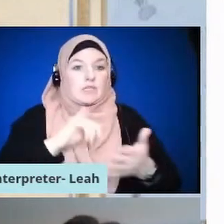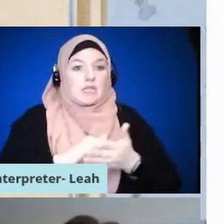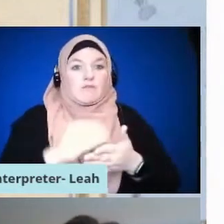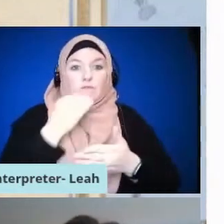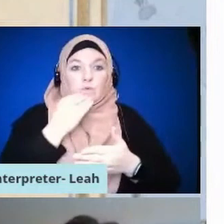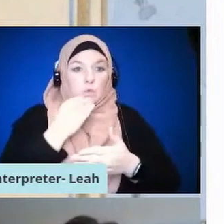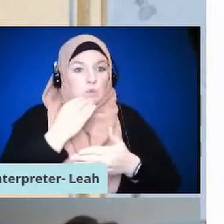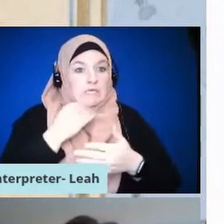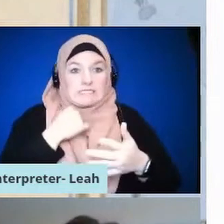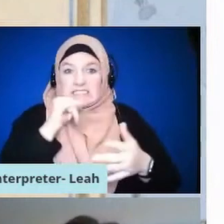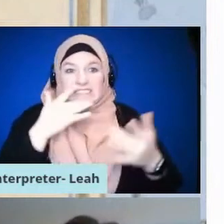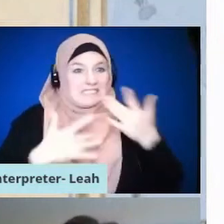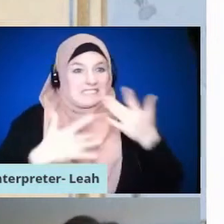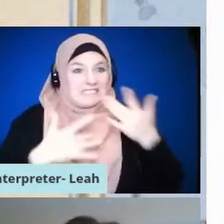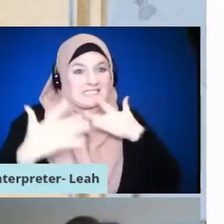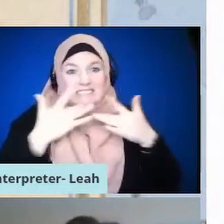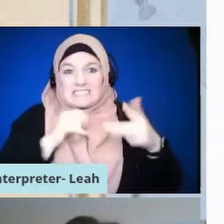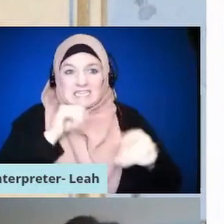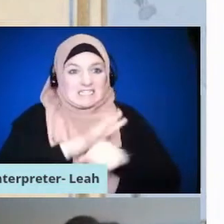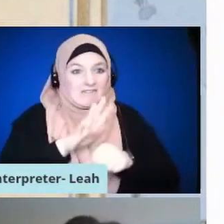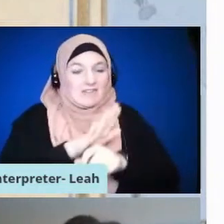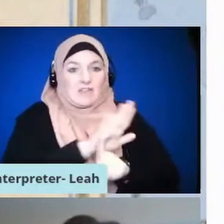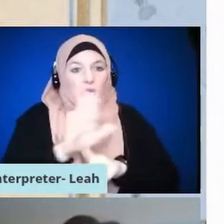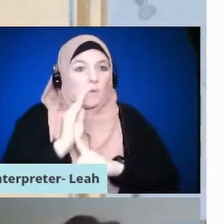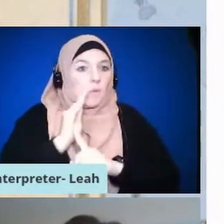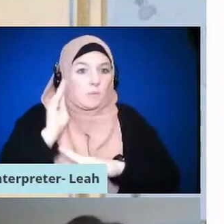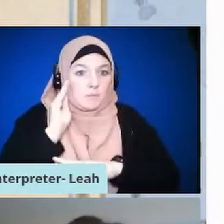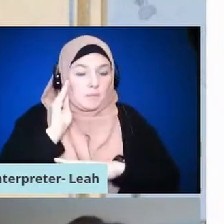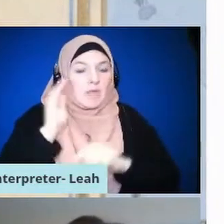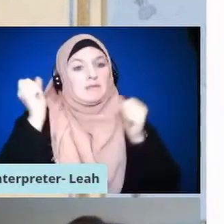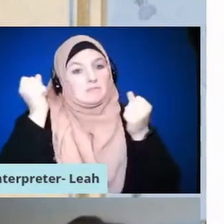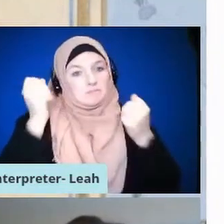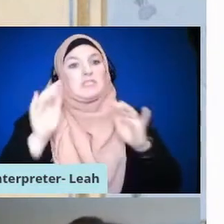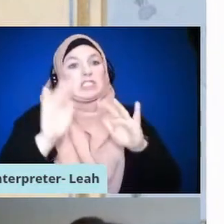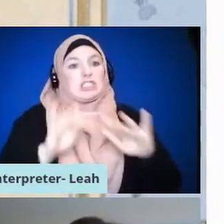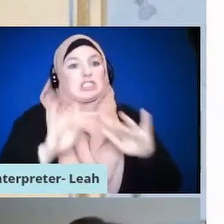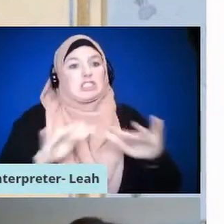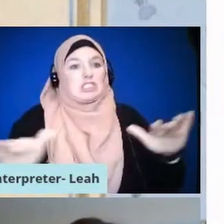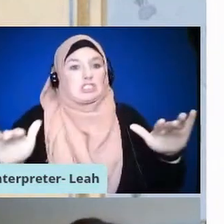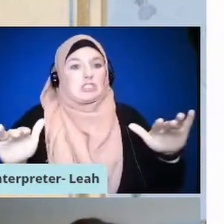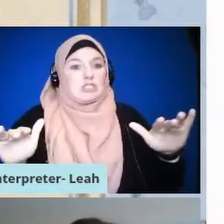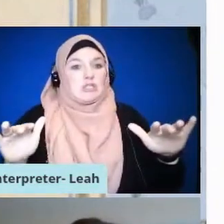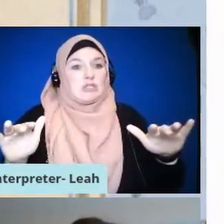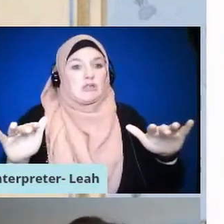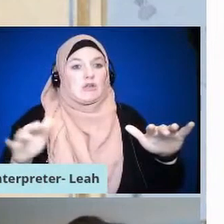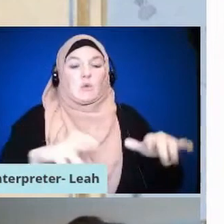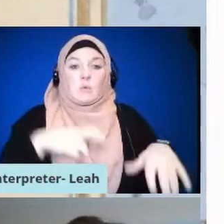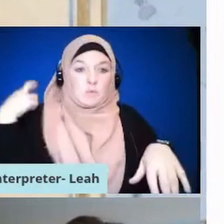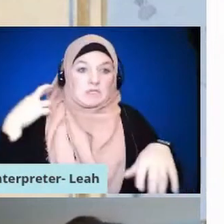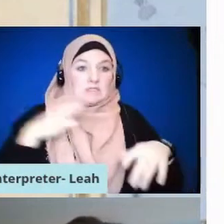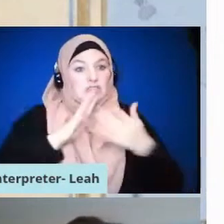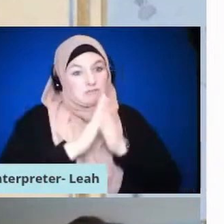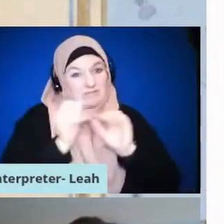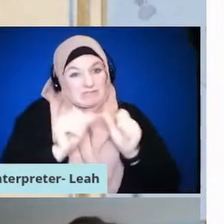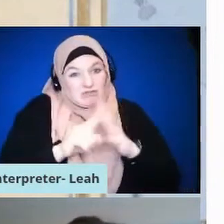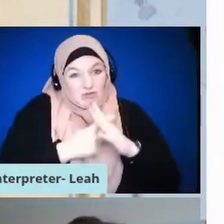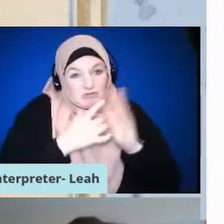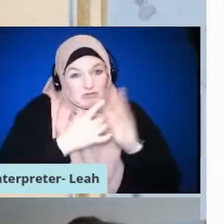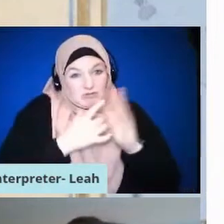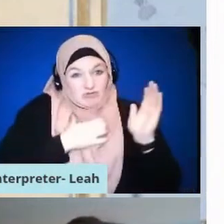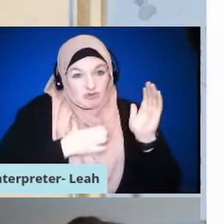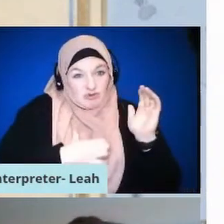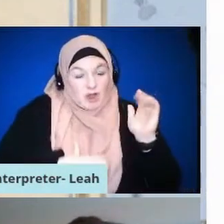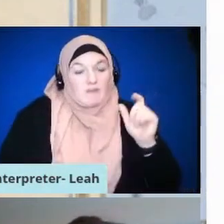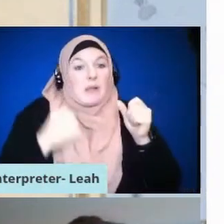food insecurity in their household, putting many children at risk of malnutrition. Many children depend